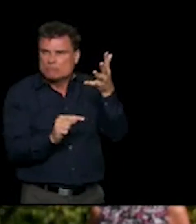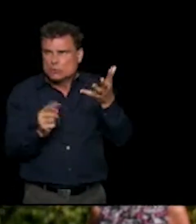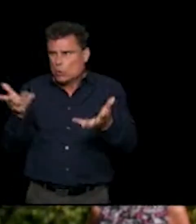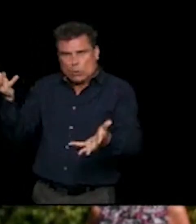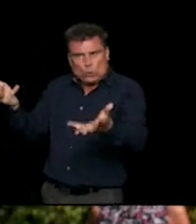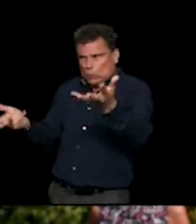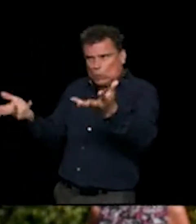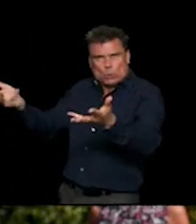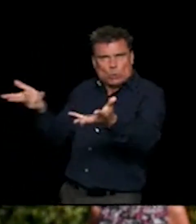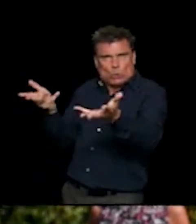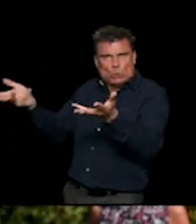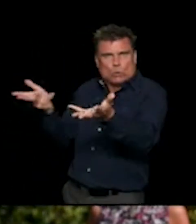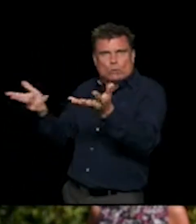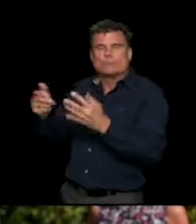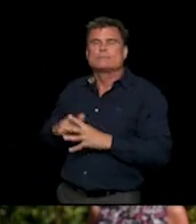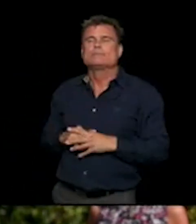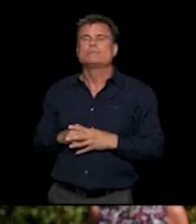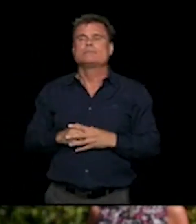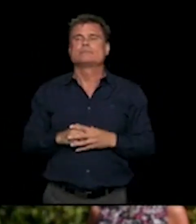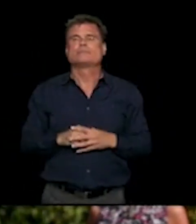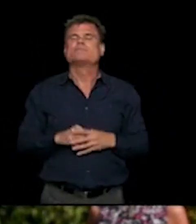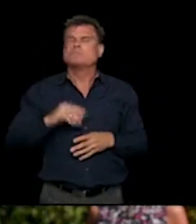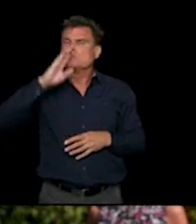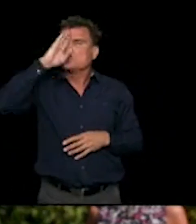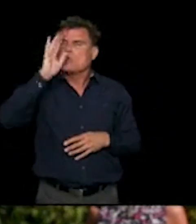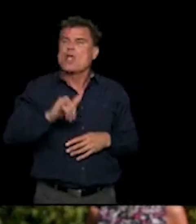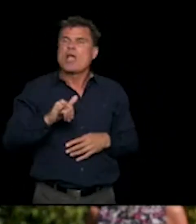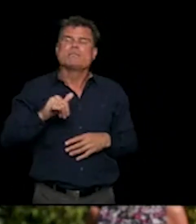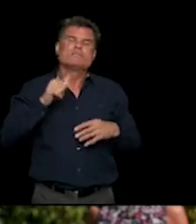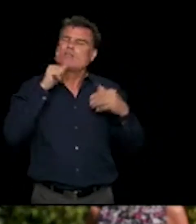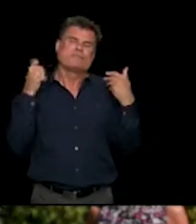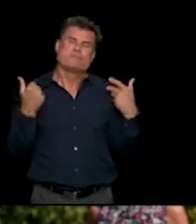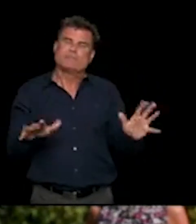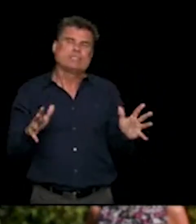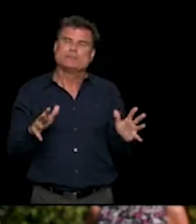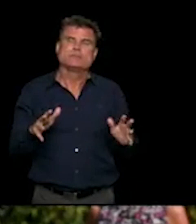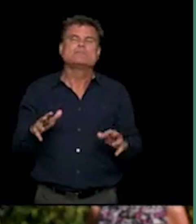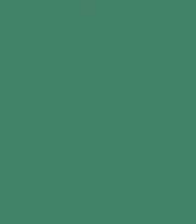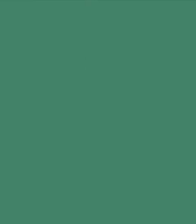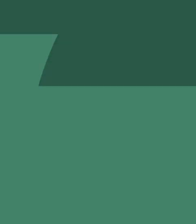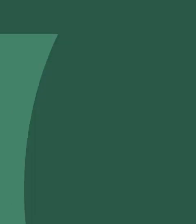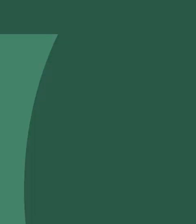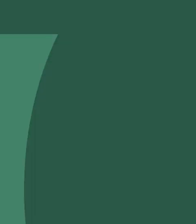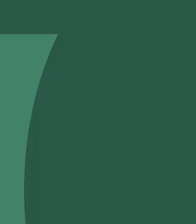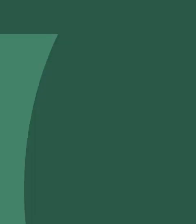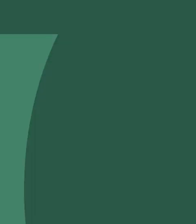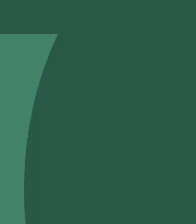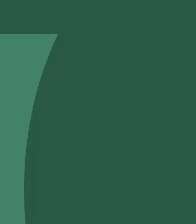say in the weeks ahead. But we're certainly not finished, and we have much more work to do.